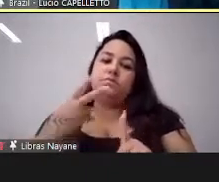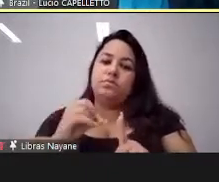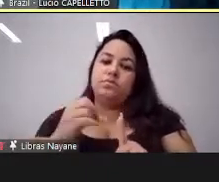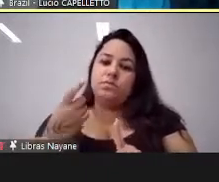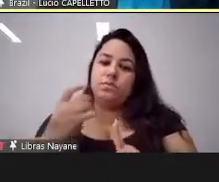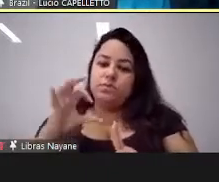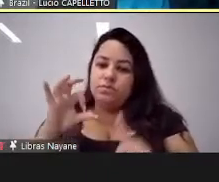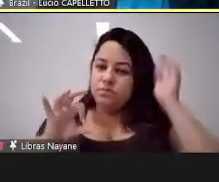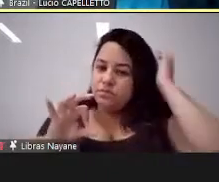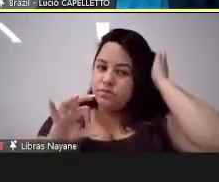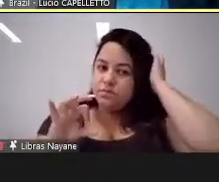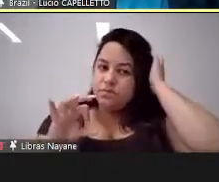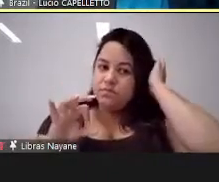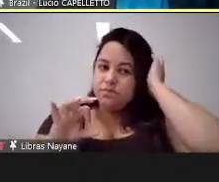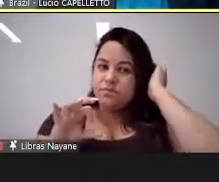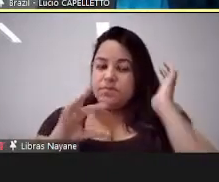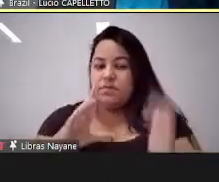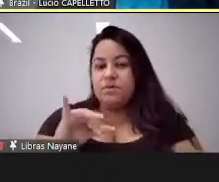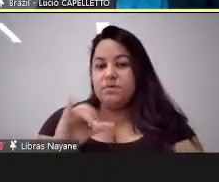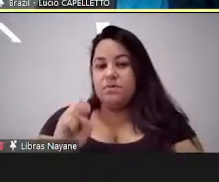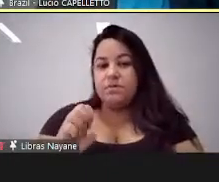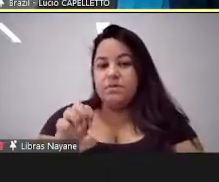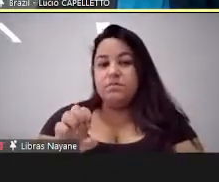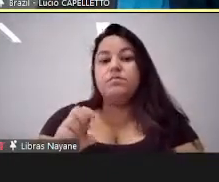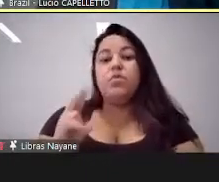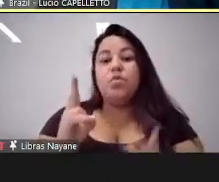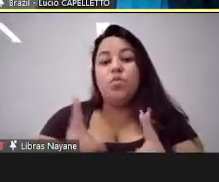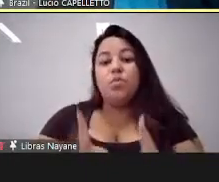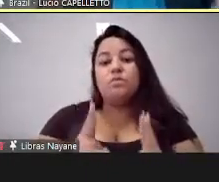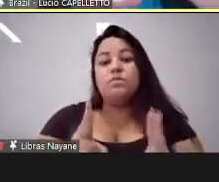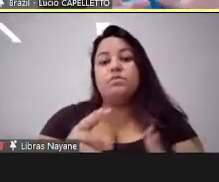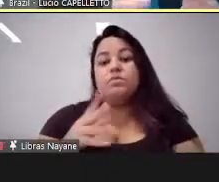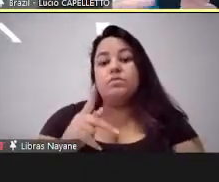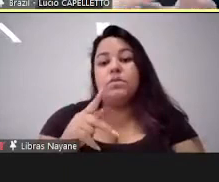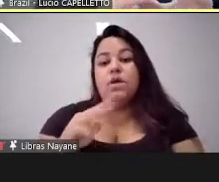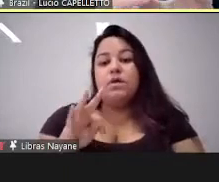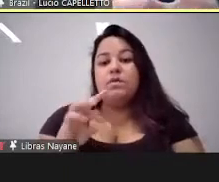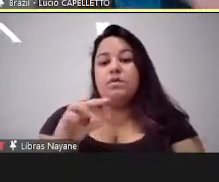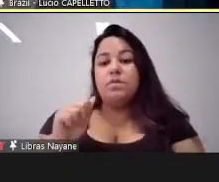reais, a leap by the end of